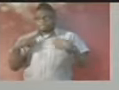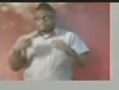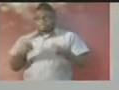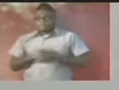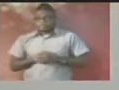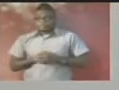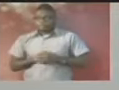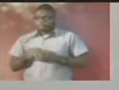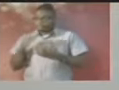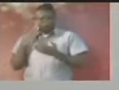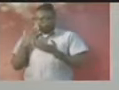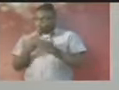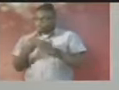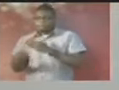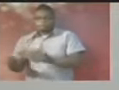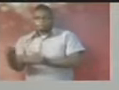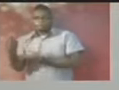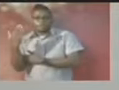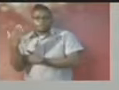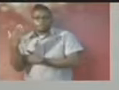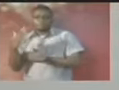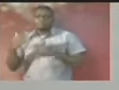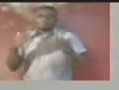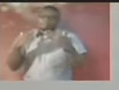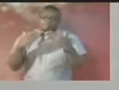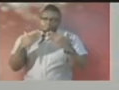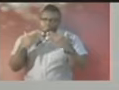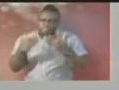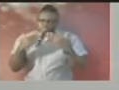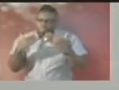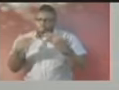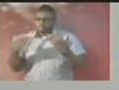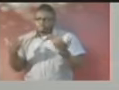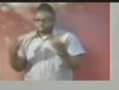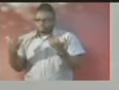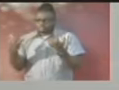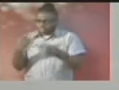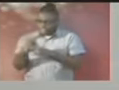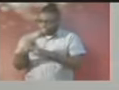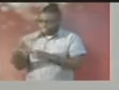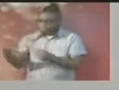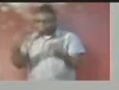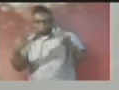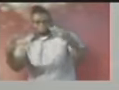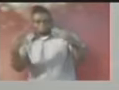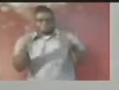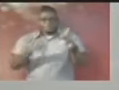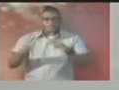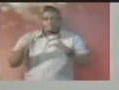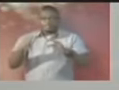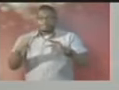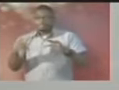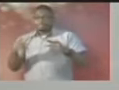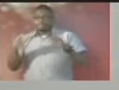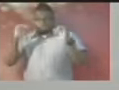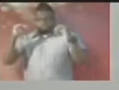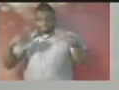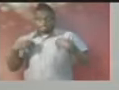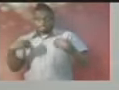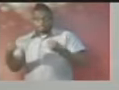Ministry. Good morning, and thank you for joining the Ministry of Health's virtual media conference for Wednesday, 2nd